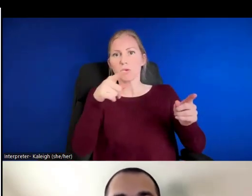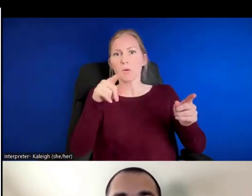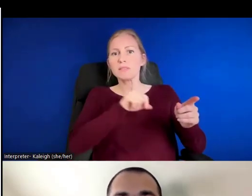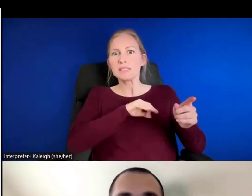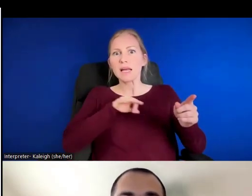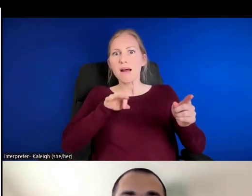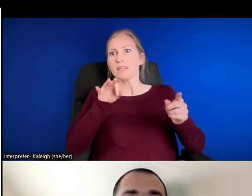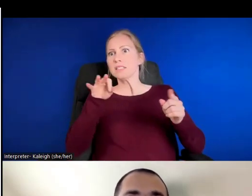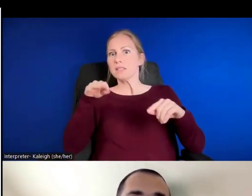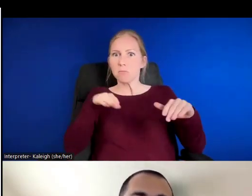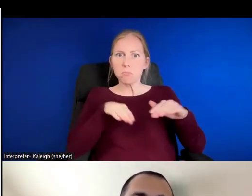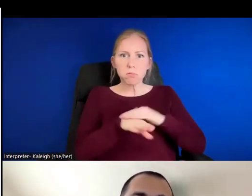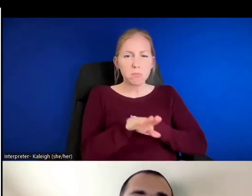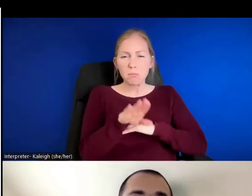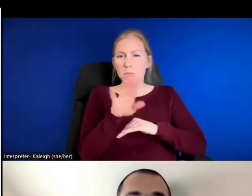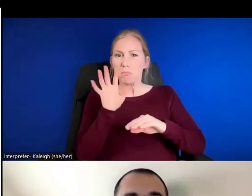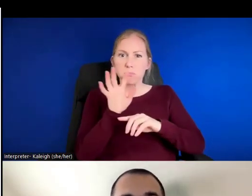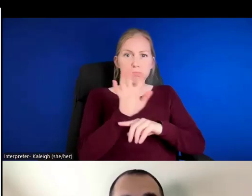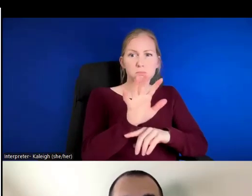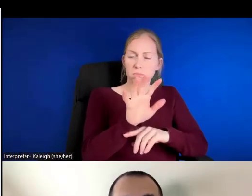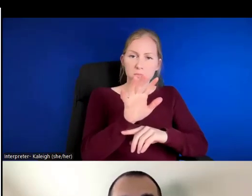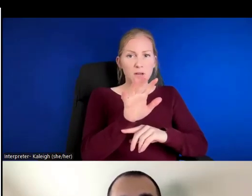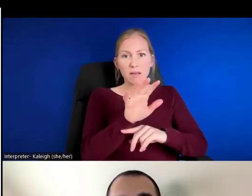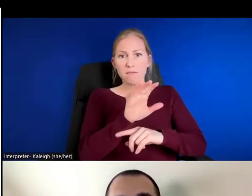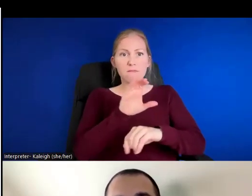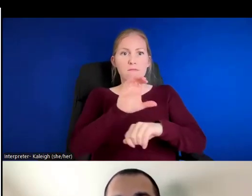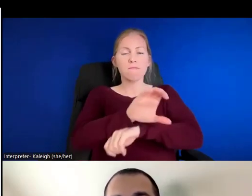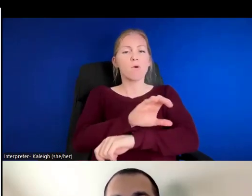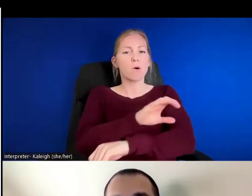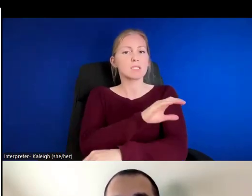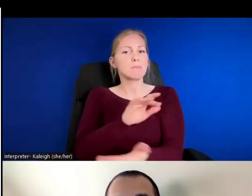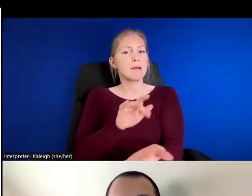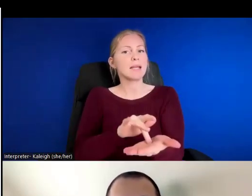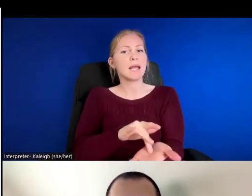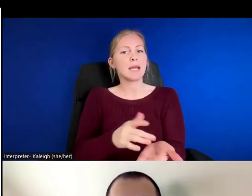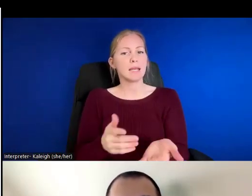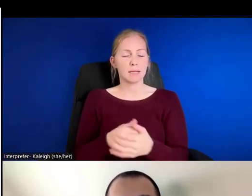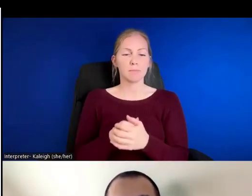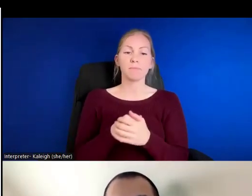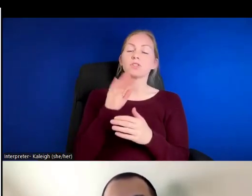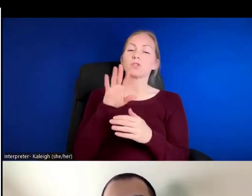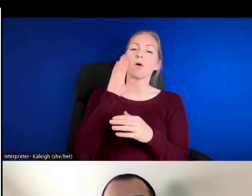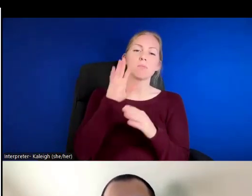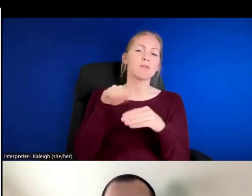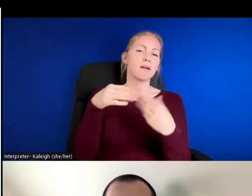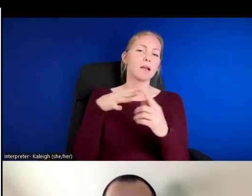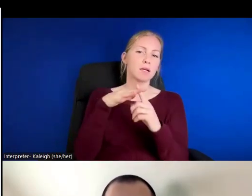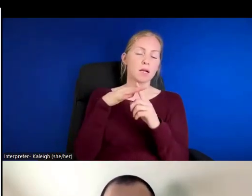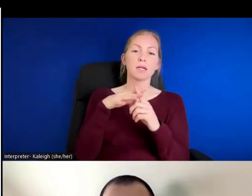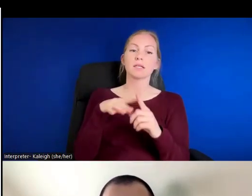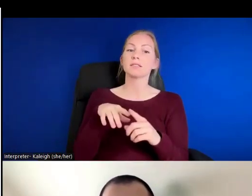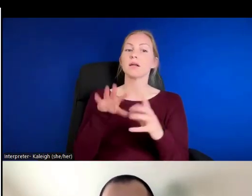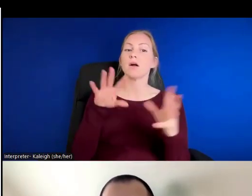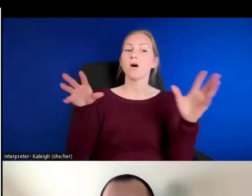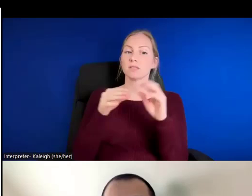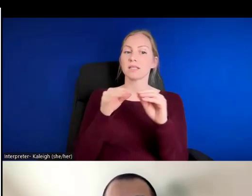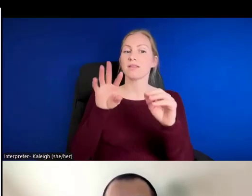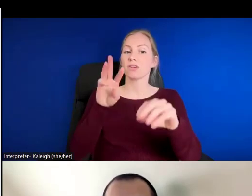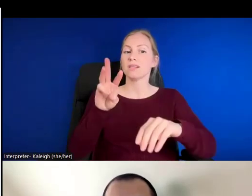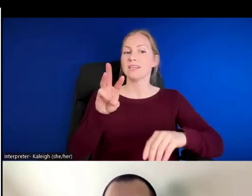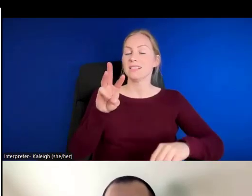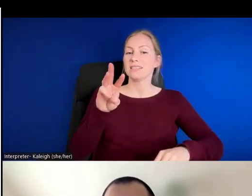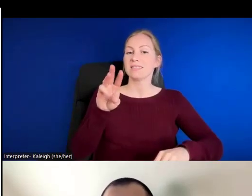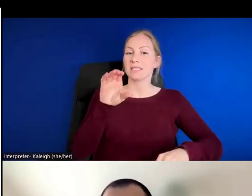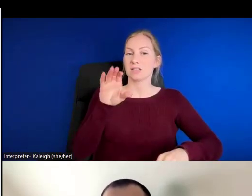force medicating someone. So, just for some context, there were 619 planned events during